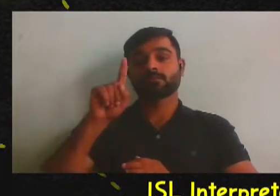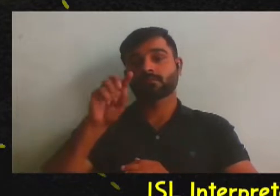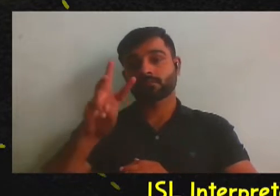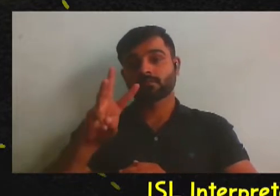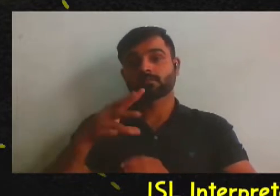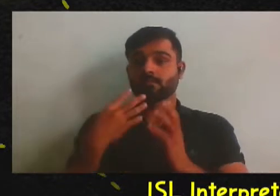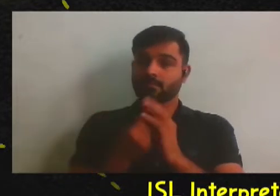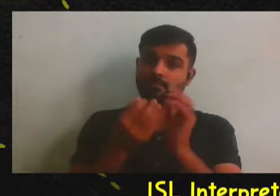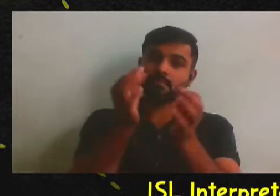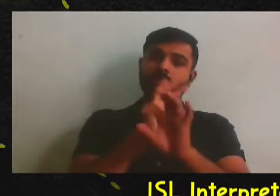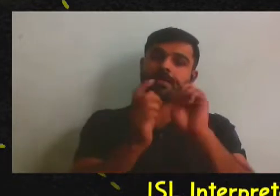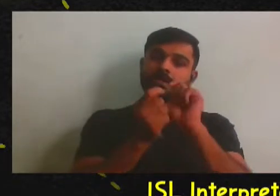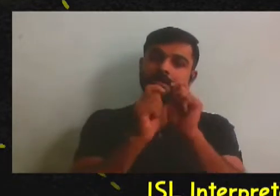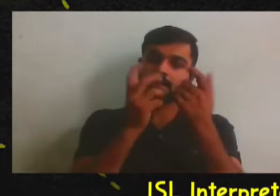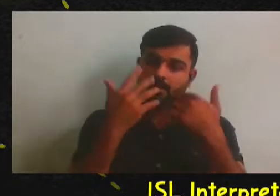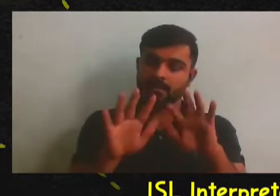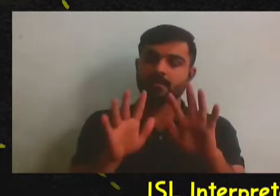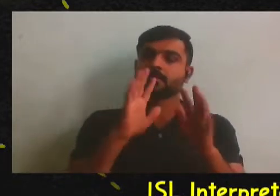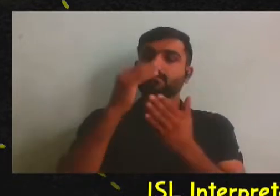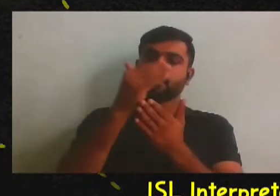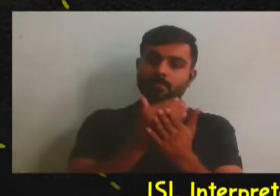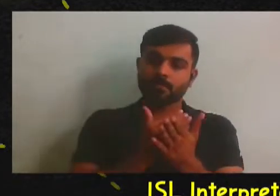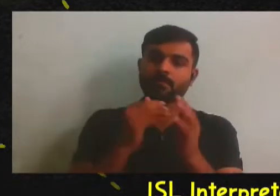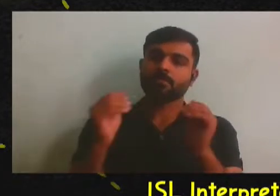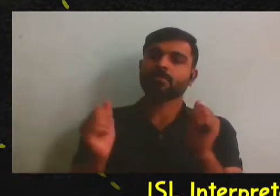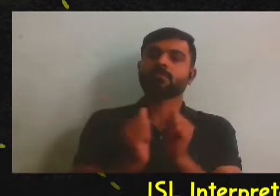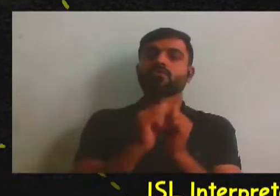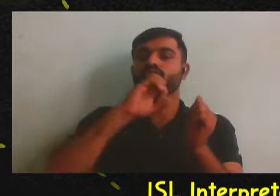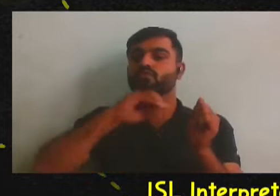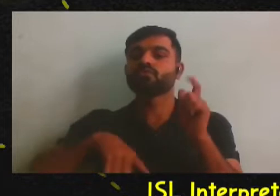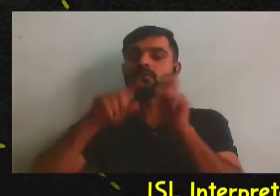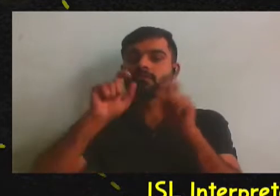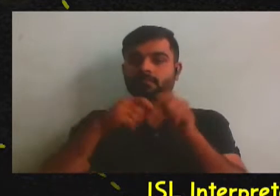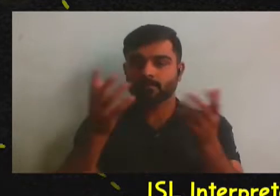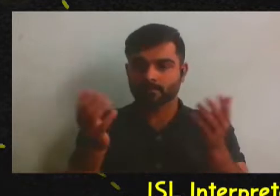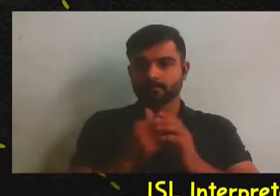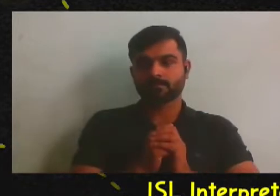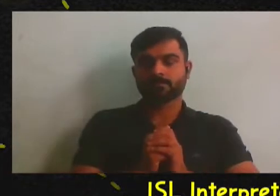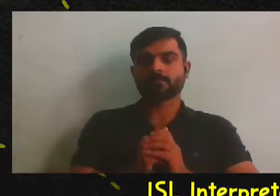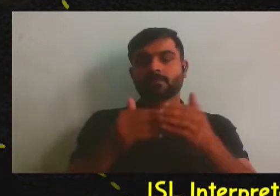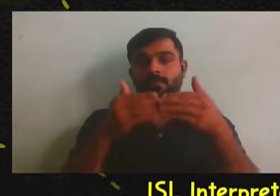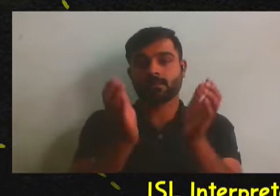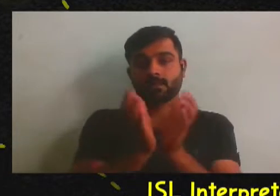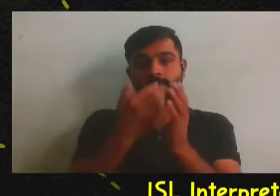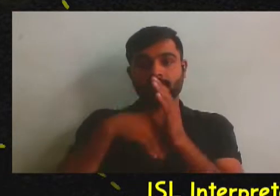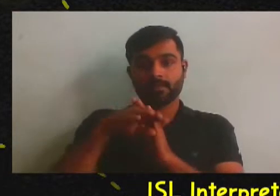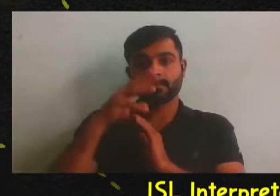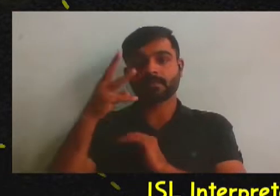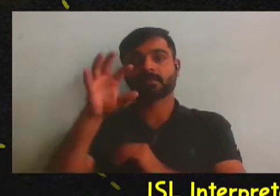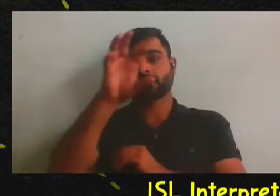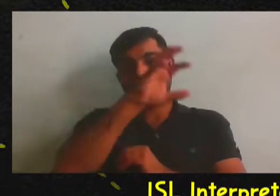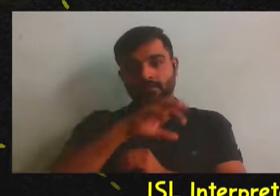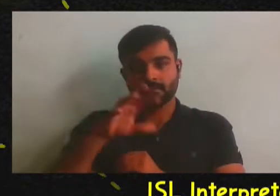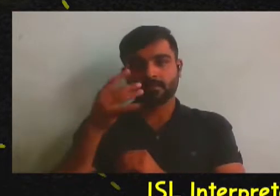were already implementing a program with young women at the community level in 3 states